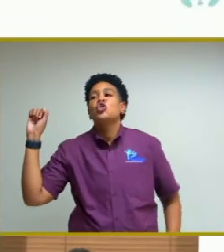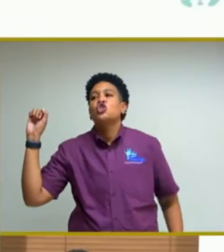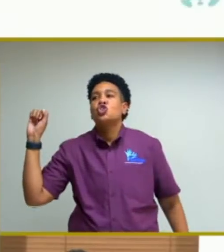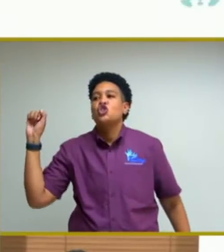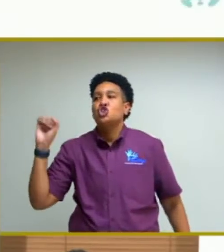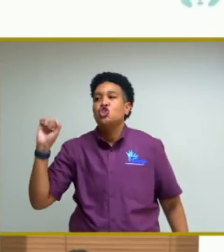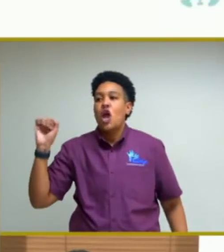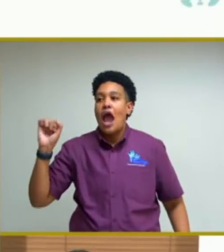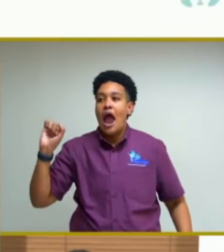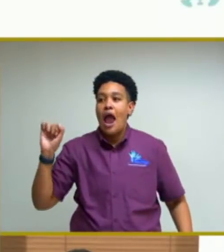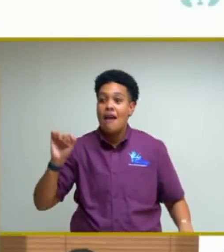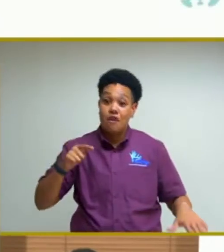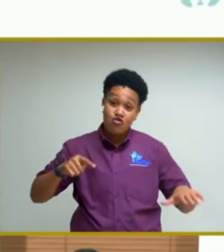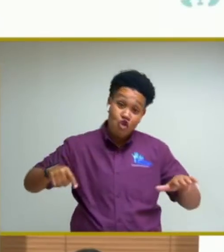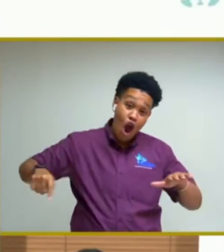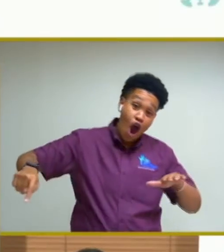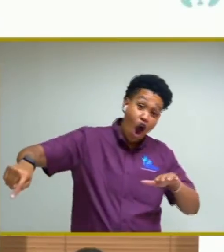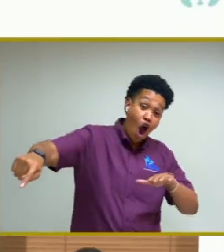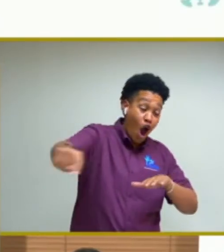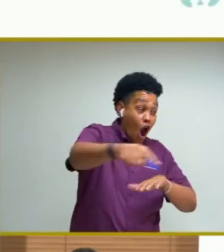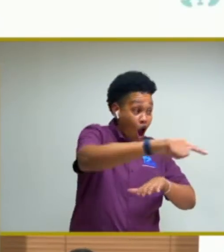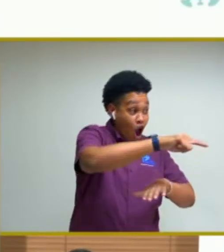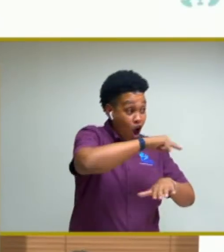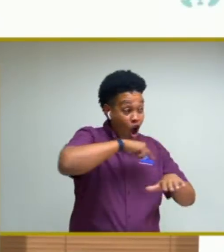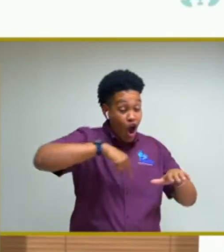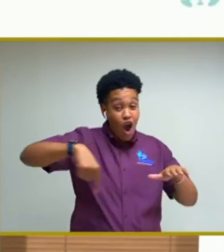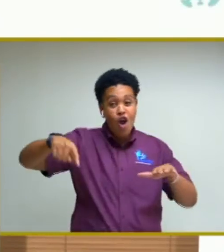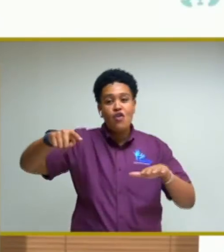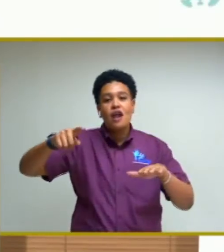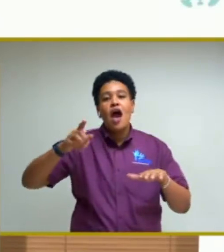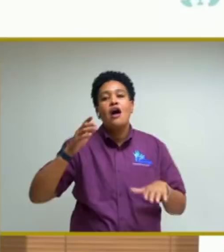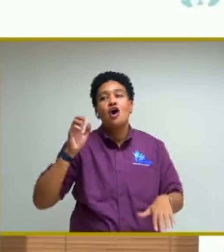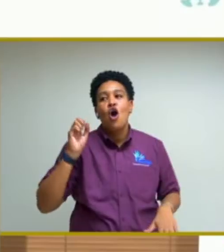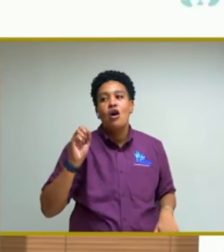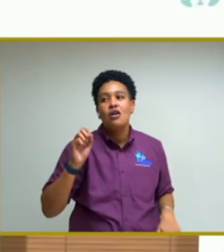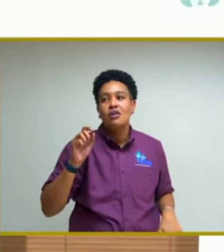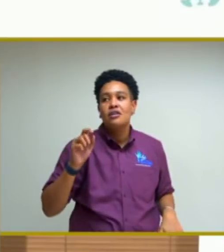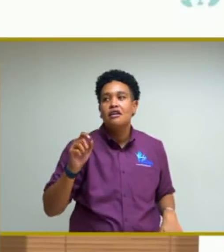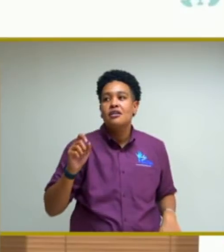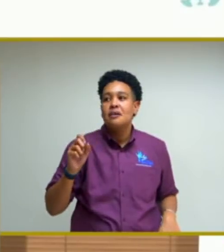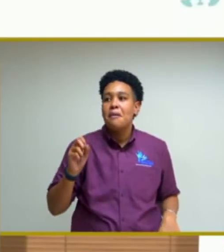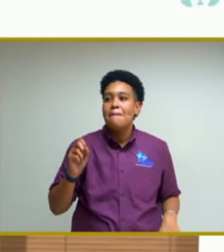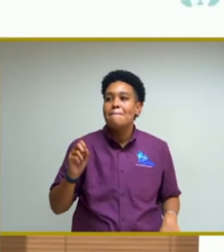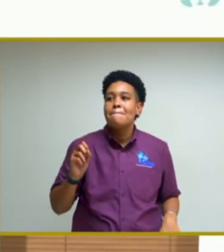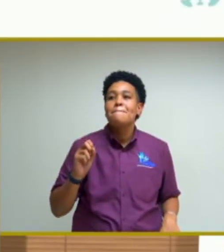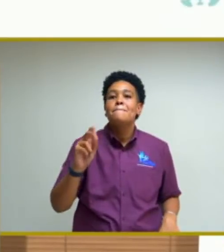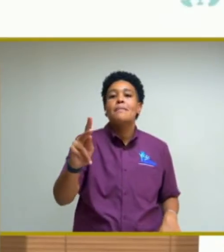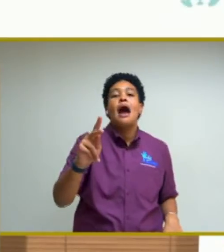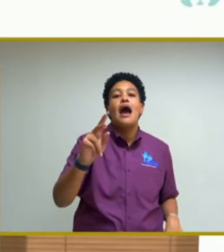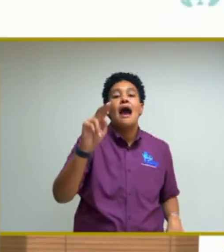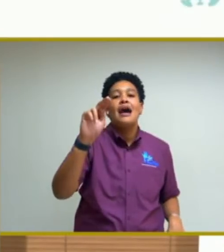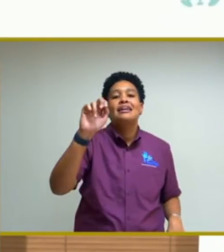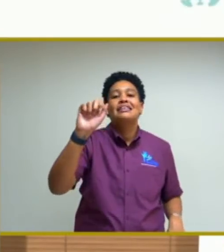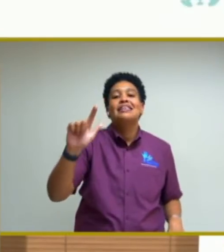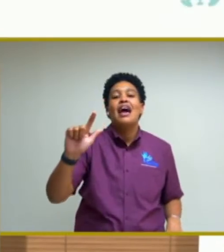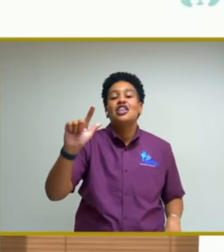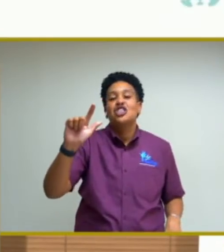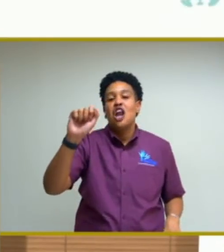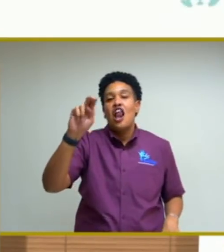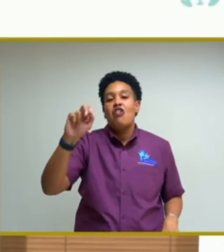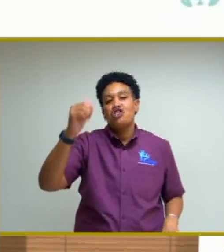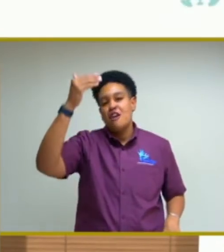the road and come back up alongside the National Arena front